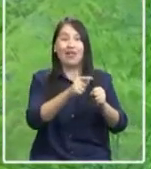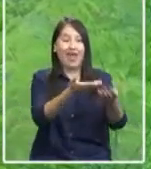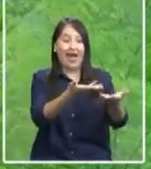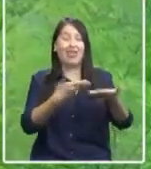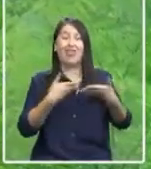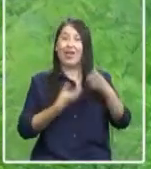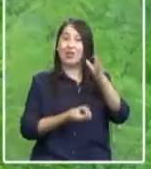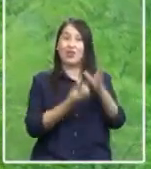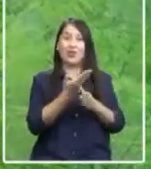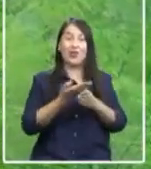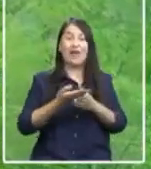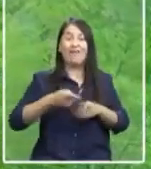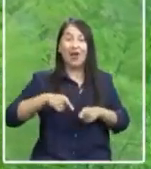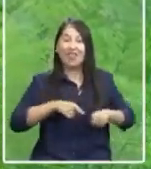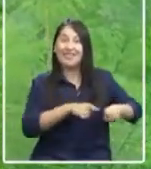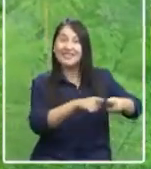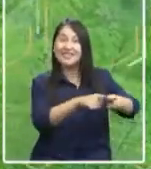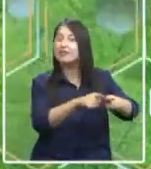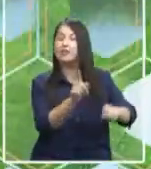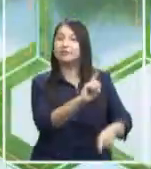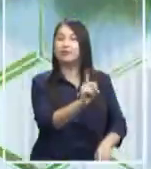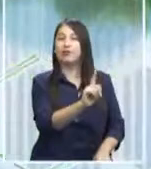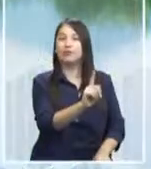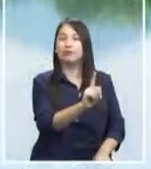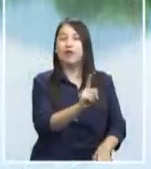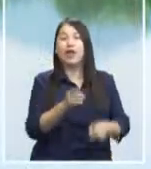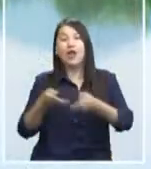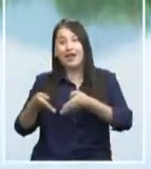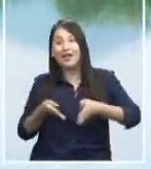must abandon the old road.